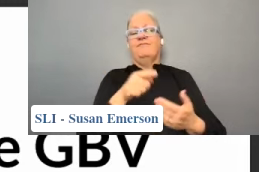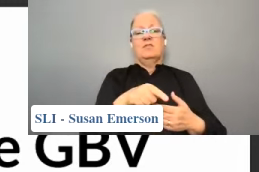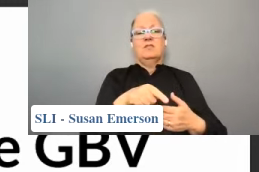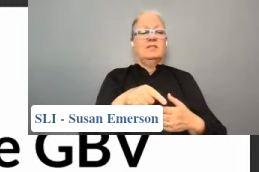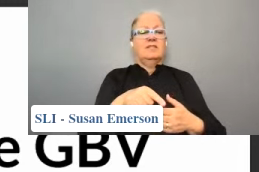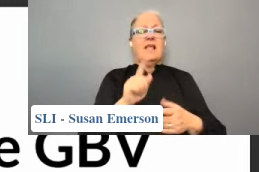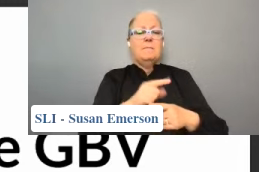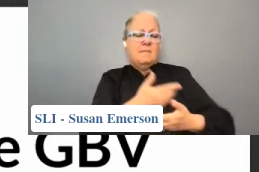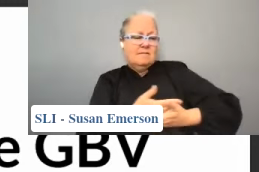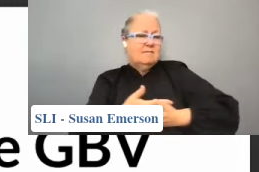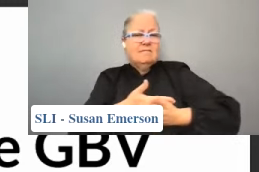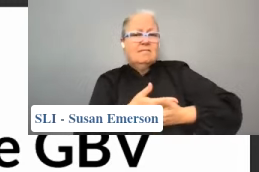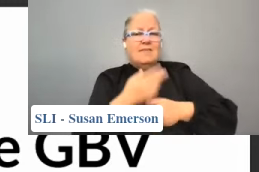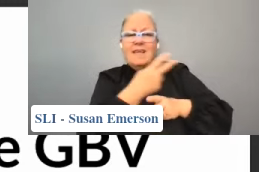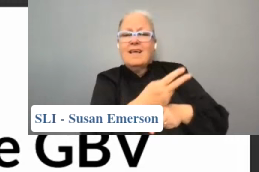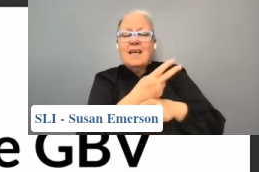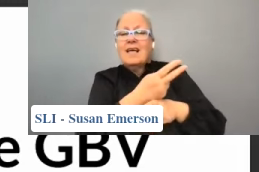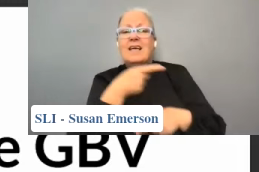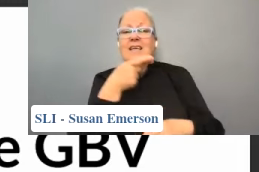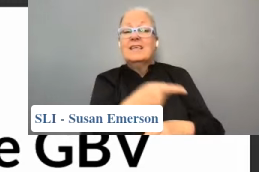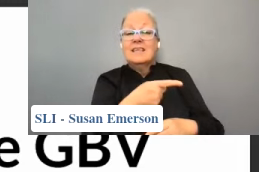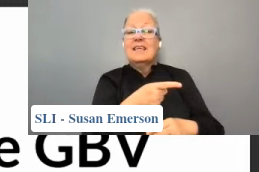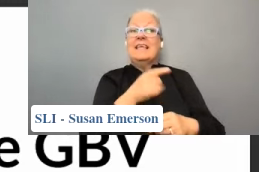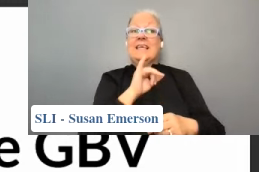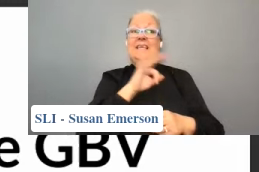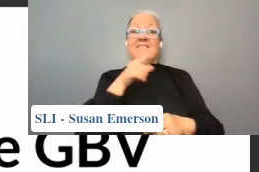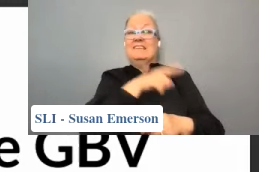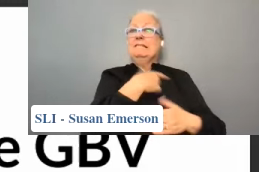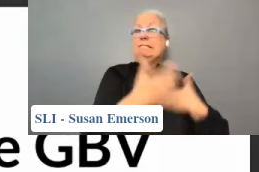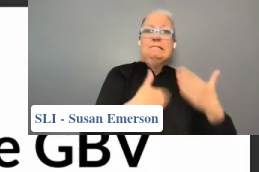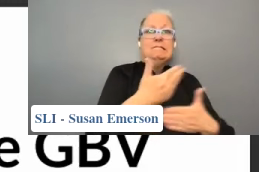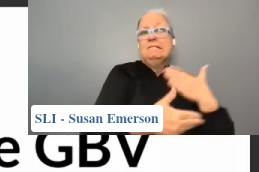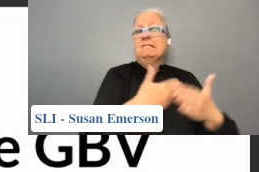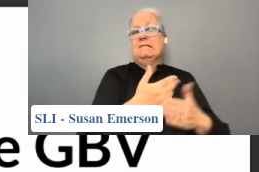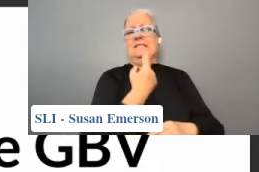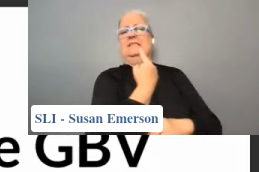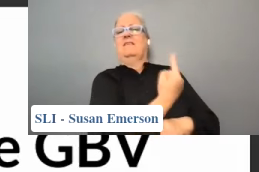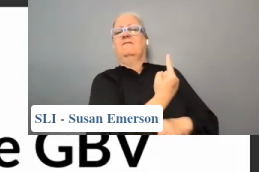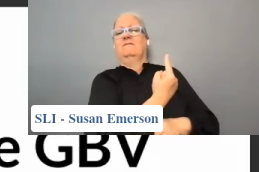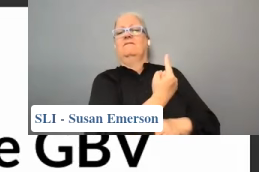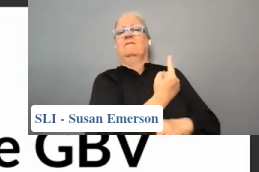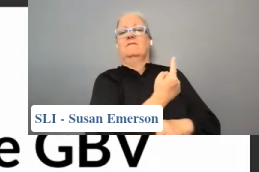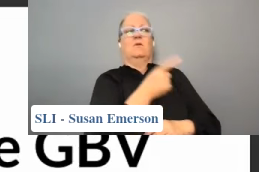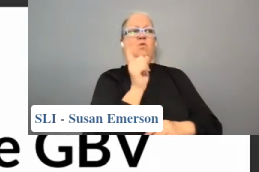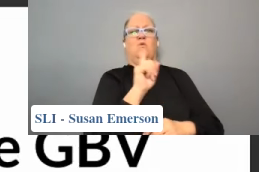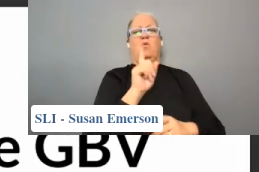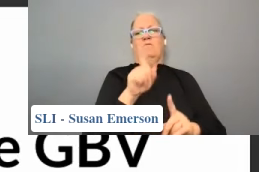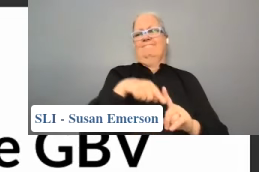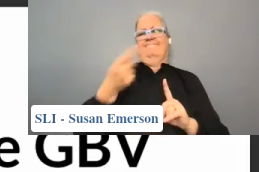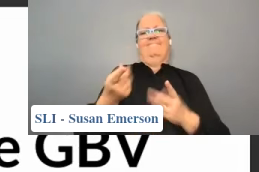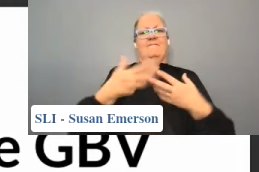if they're having to function as a single parent. Next slide, please.